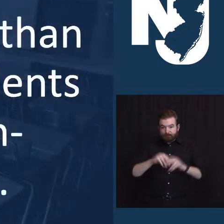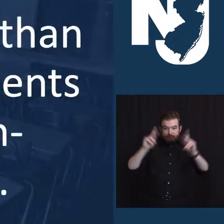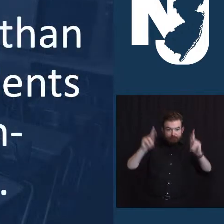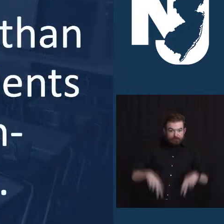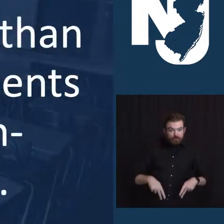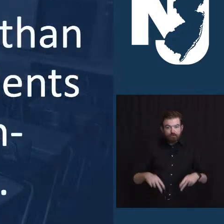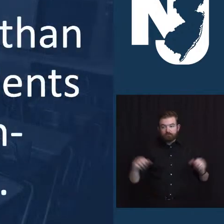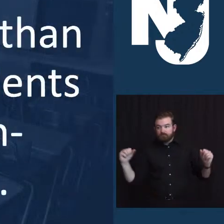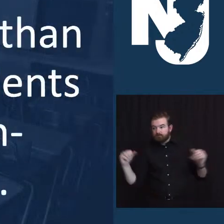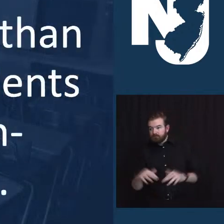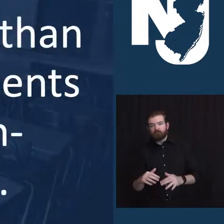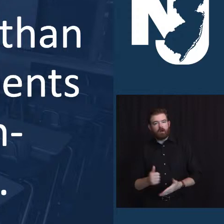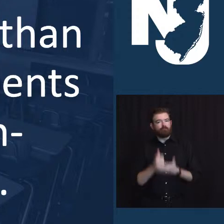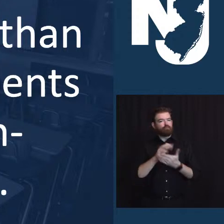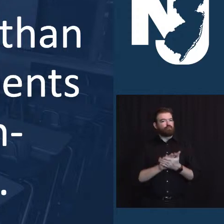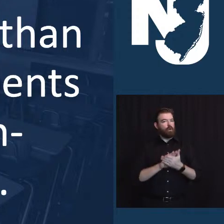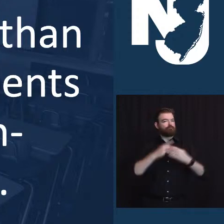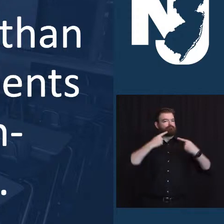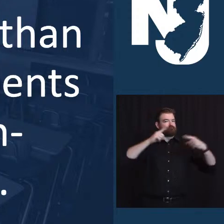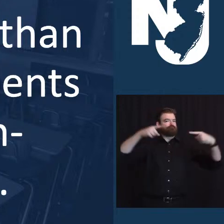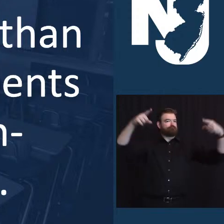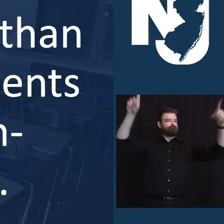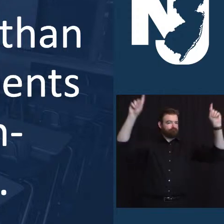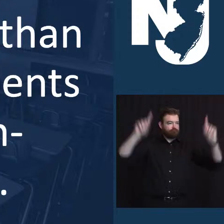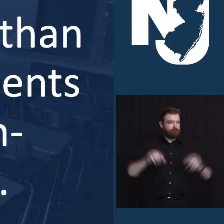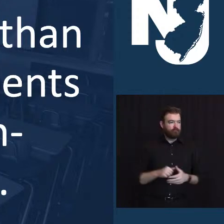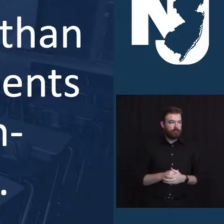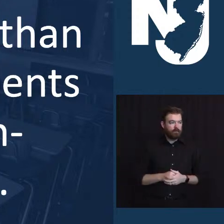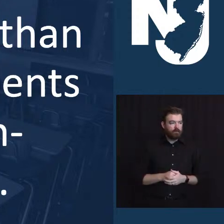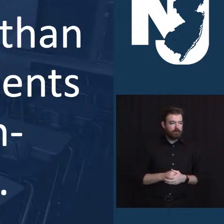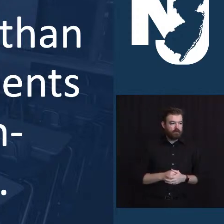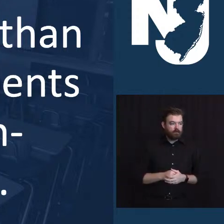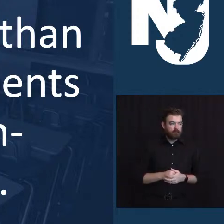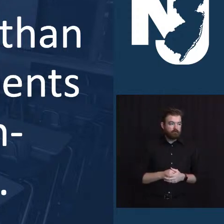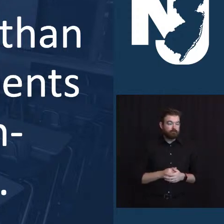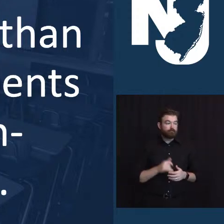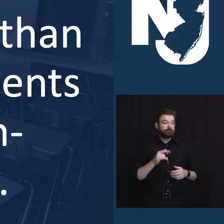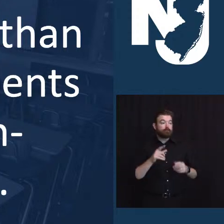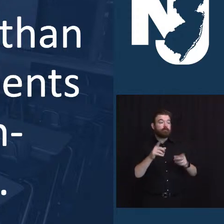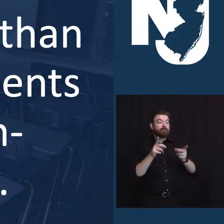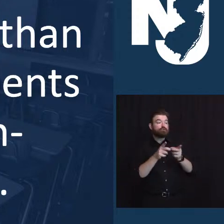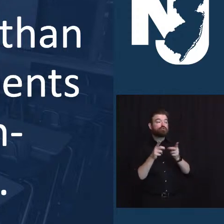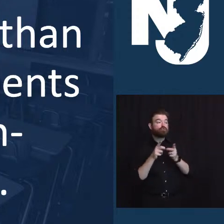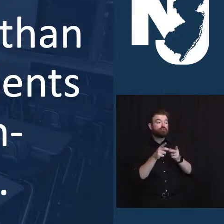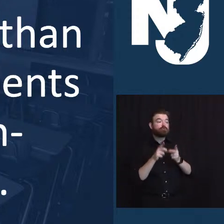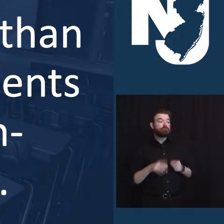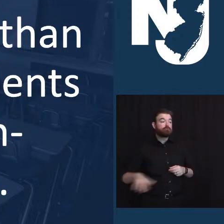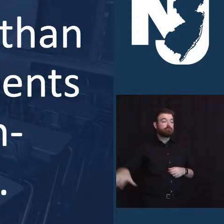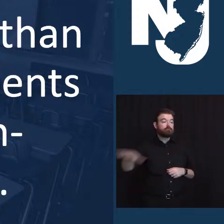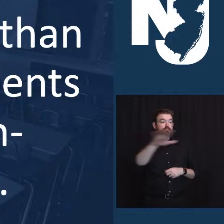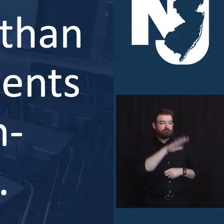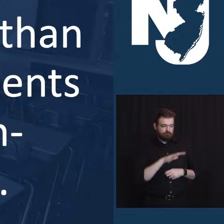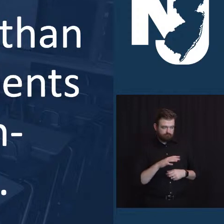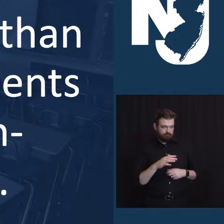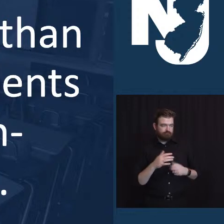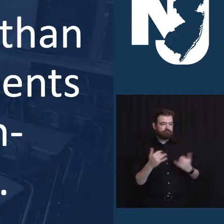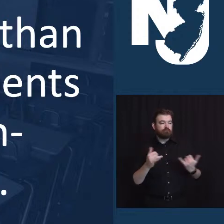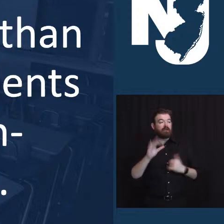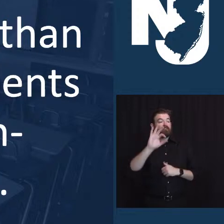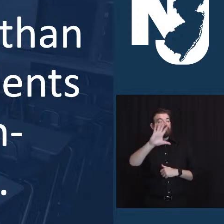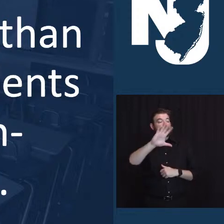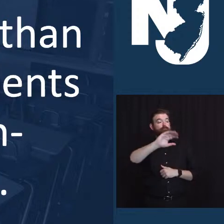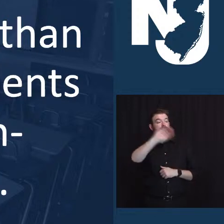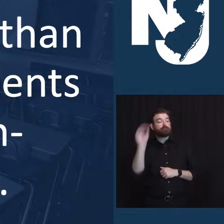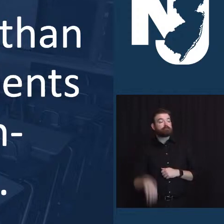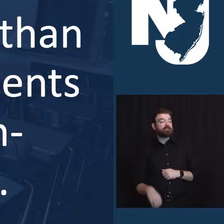serving more than 95% of our students are now open for in-person instruction for at least